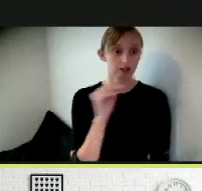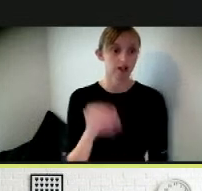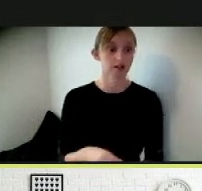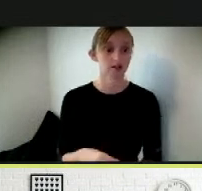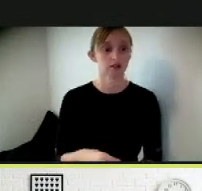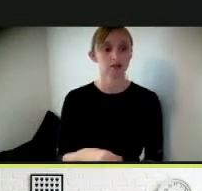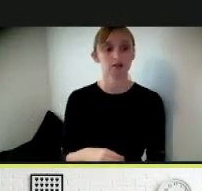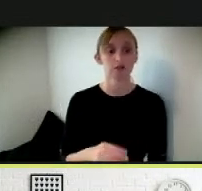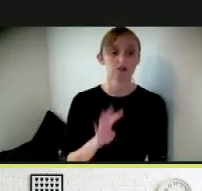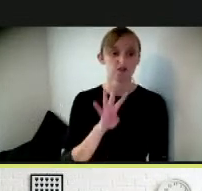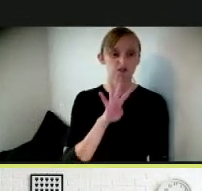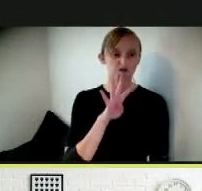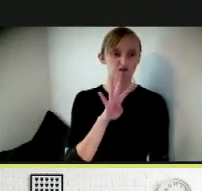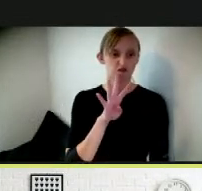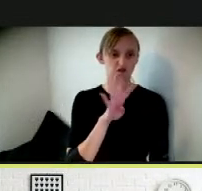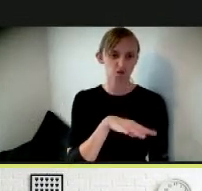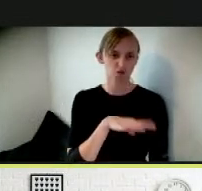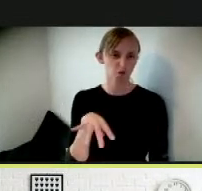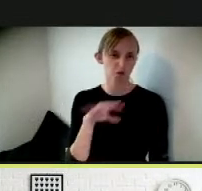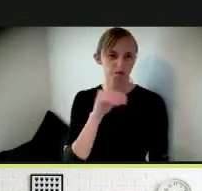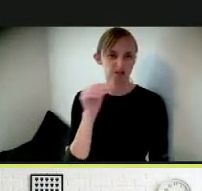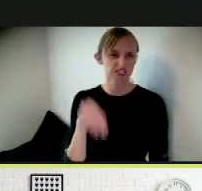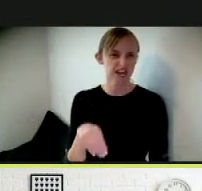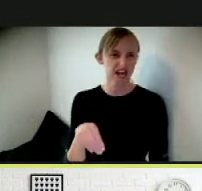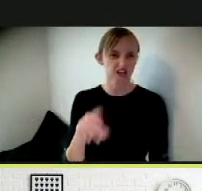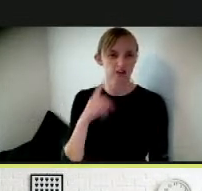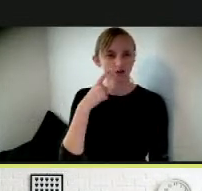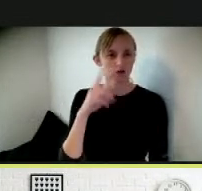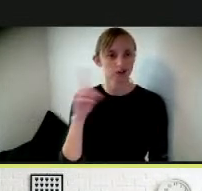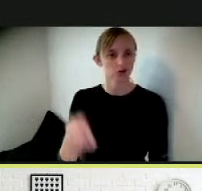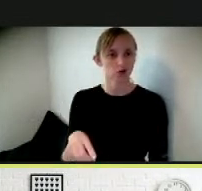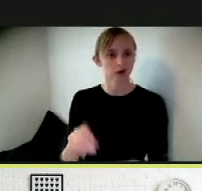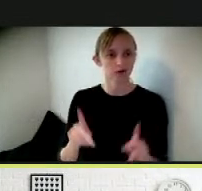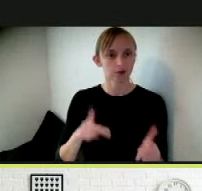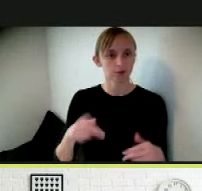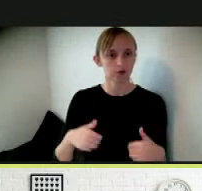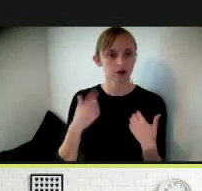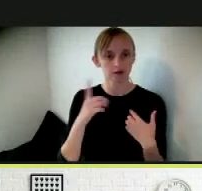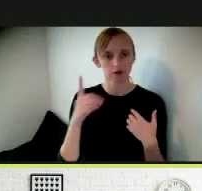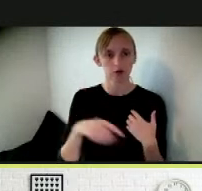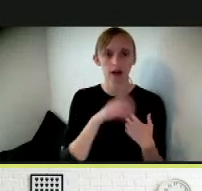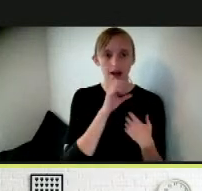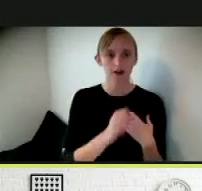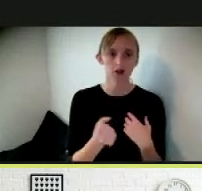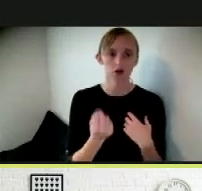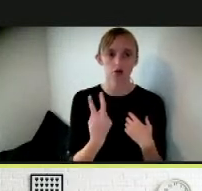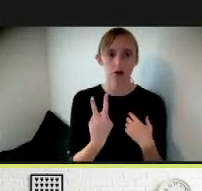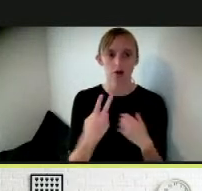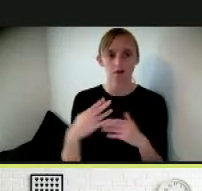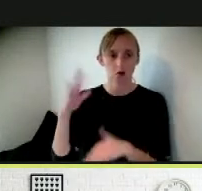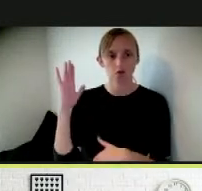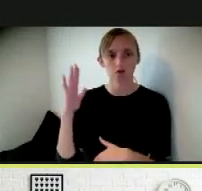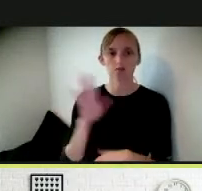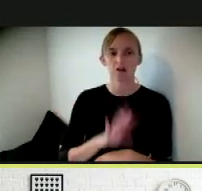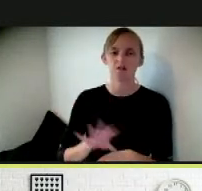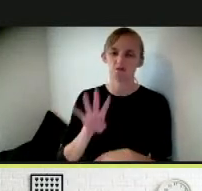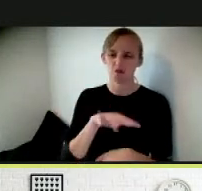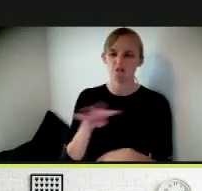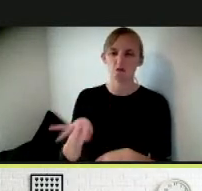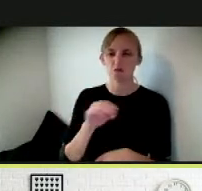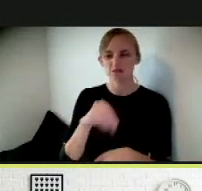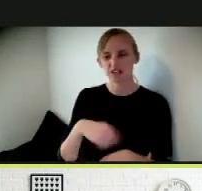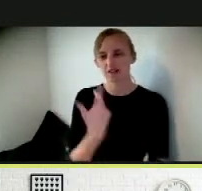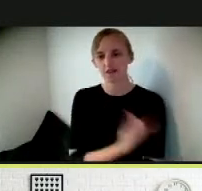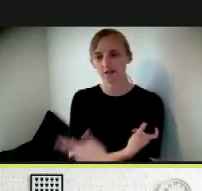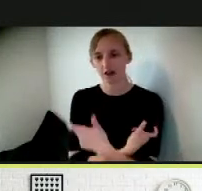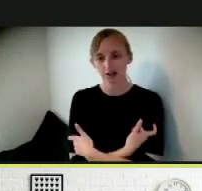over 44% of Detroit residents aged 12 and over have been vaccinated. But when we look